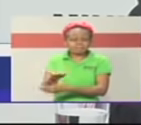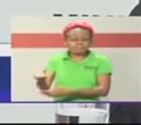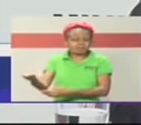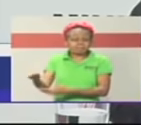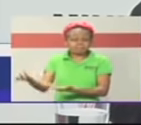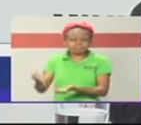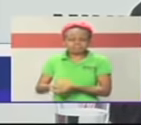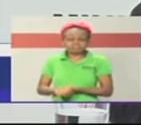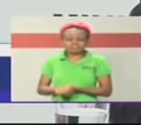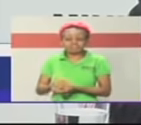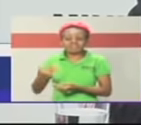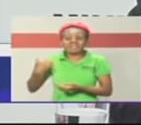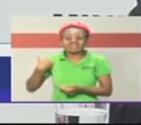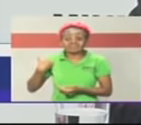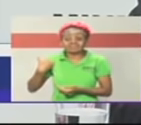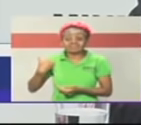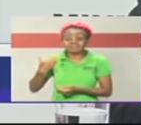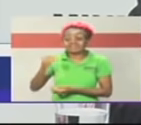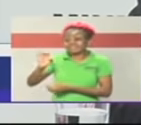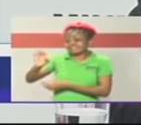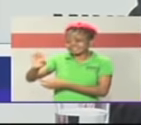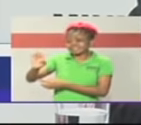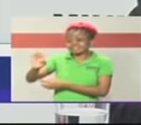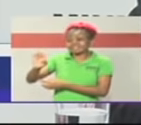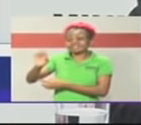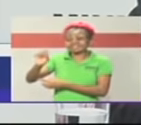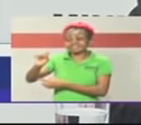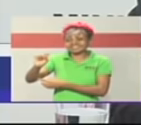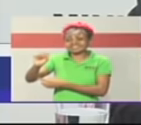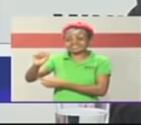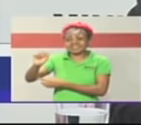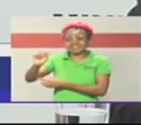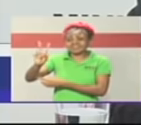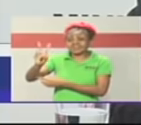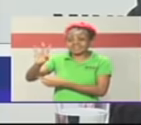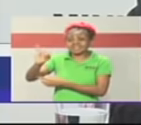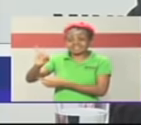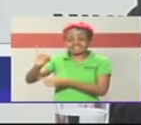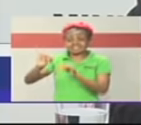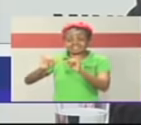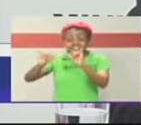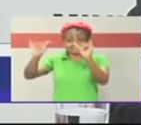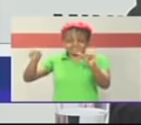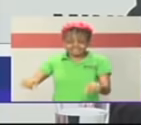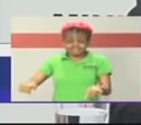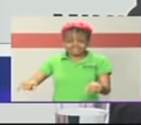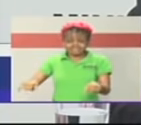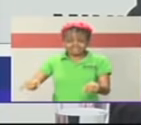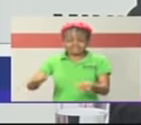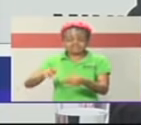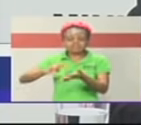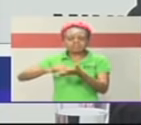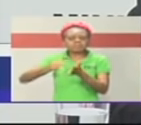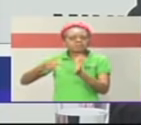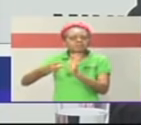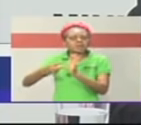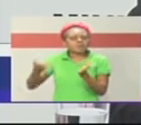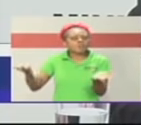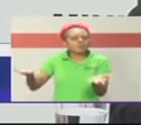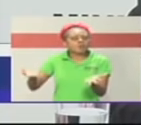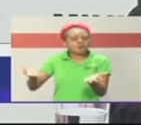called the ESAVI system, ESAVI. It's an acronym which simply means